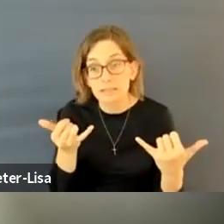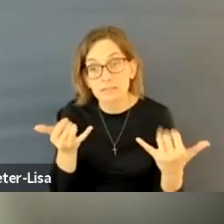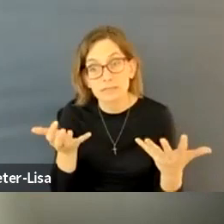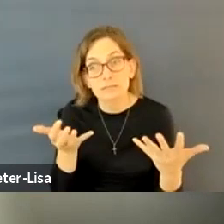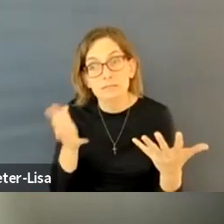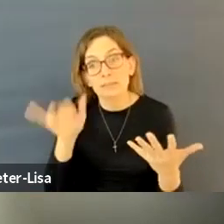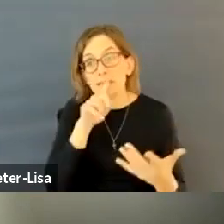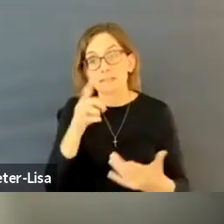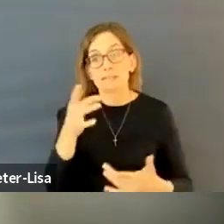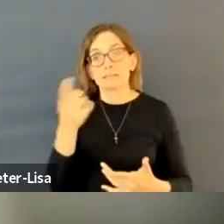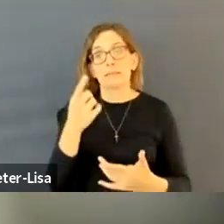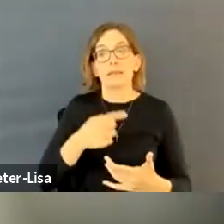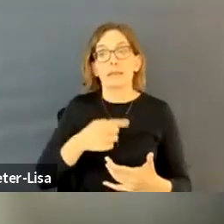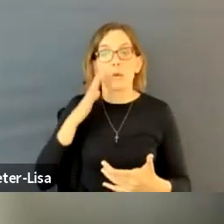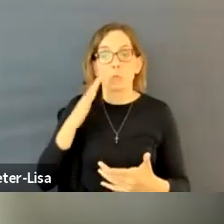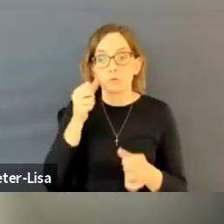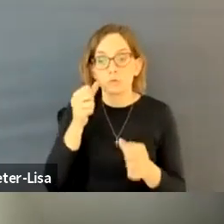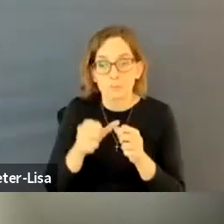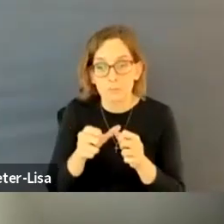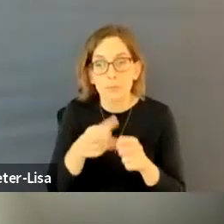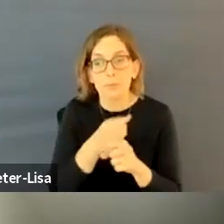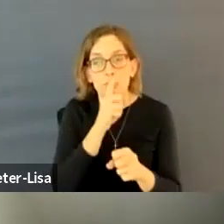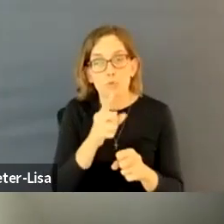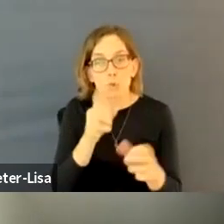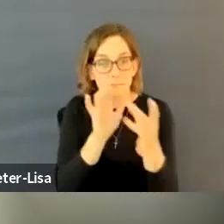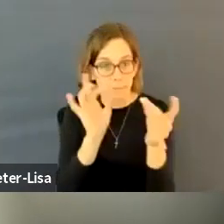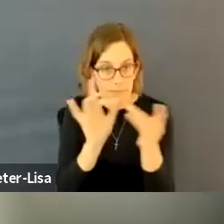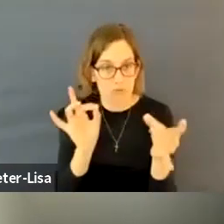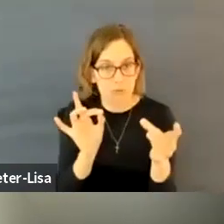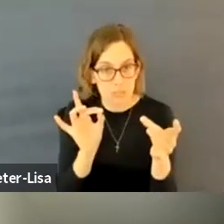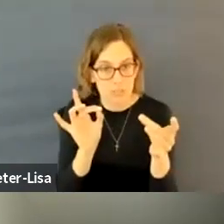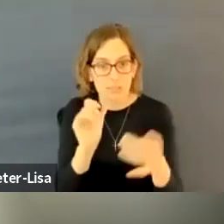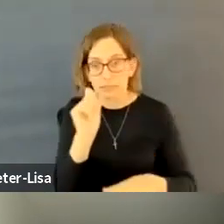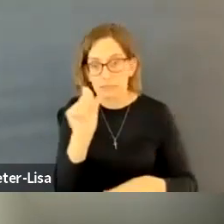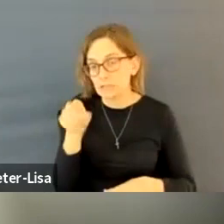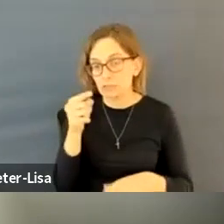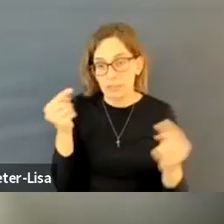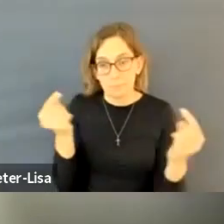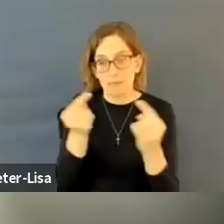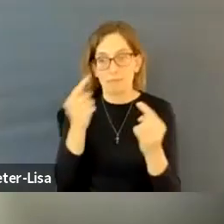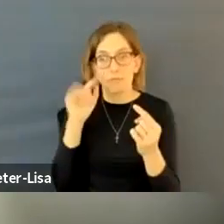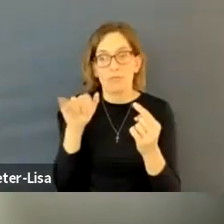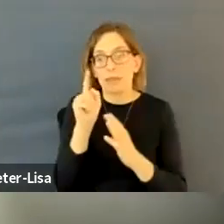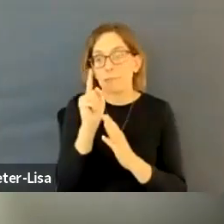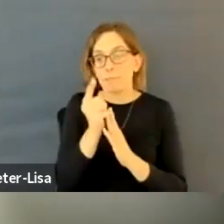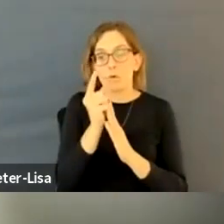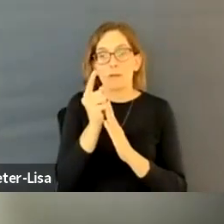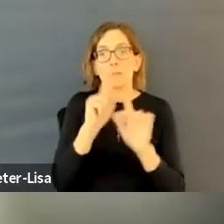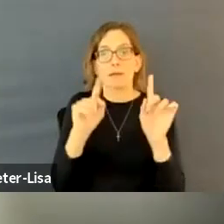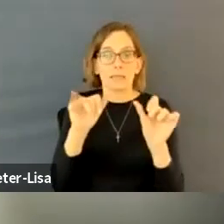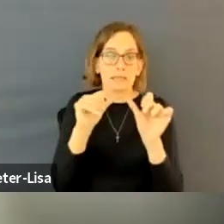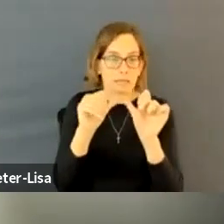it's something that I'm going to keep in mind to make sure that I mention that it doesn't it's not just painful at the moment, but it can last years